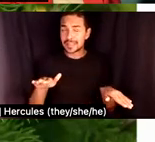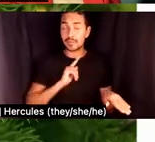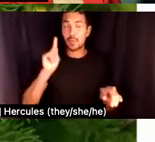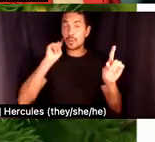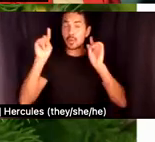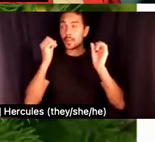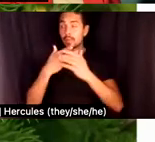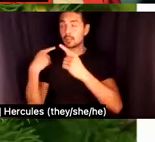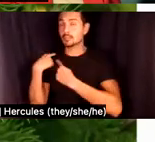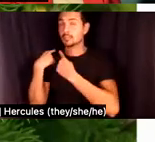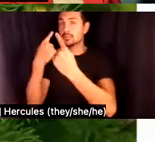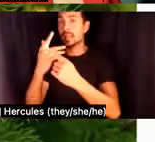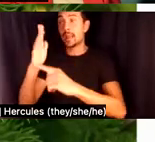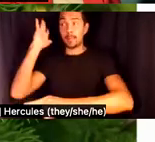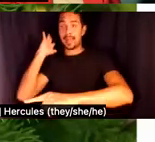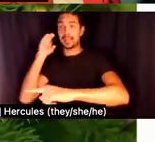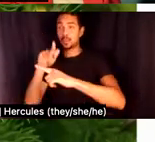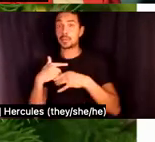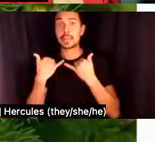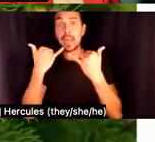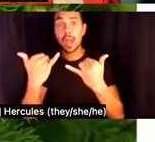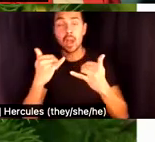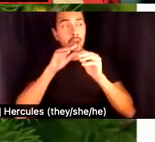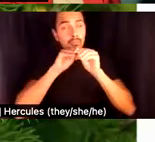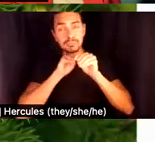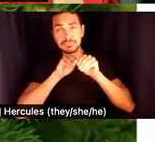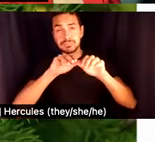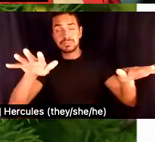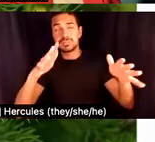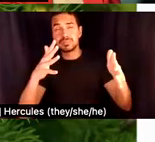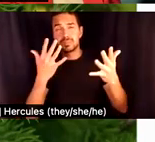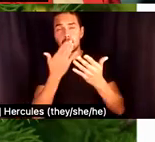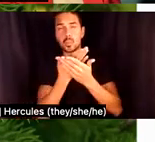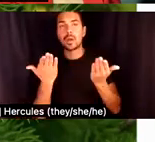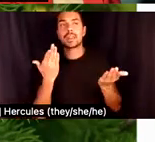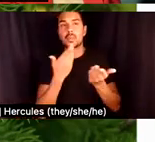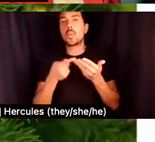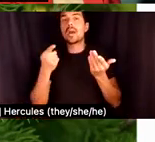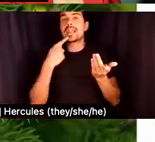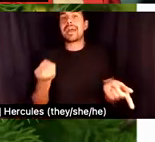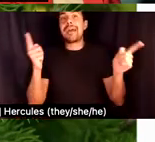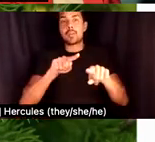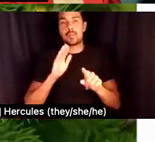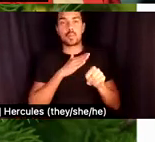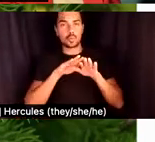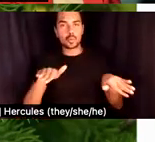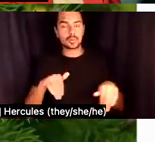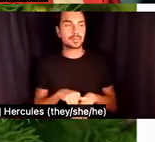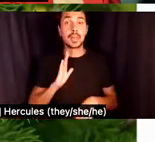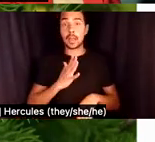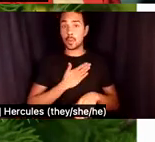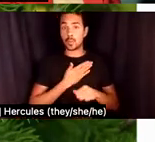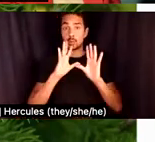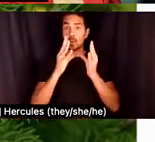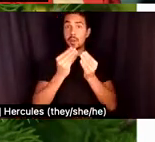past, on a widespread scale, within our tribal communities, as well as, what is